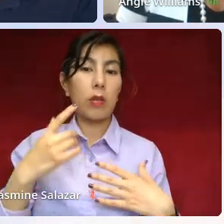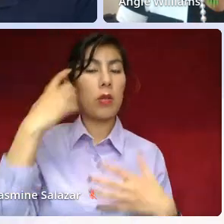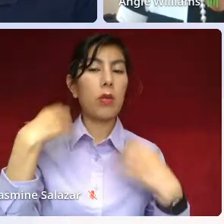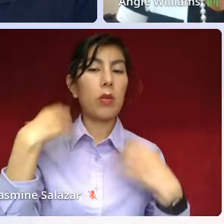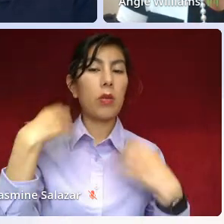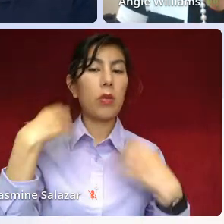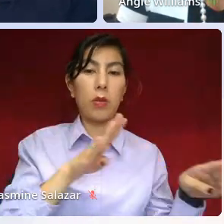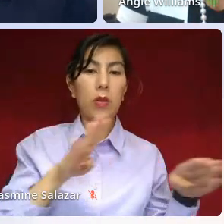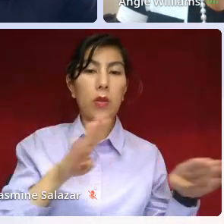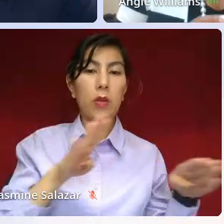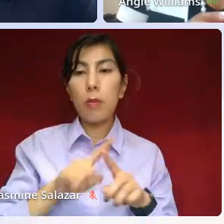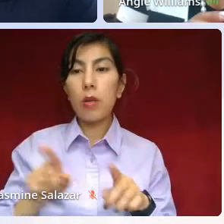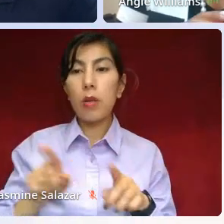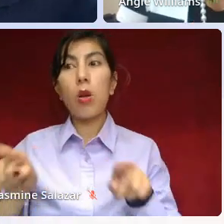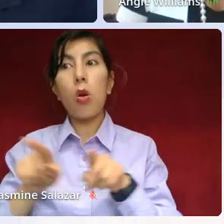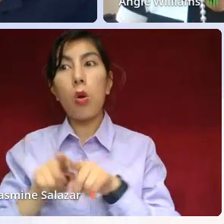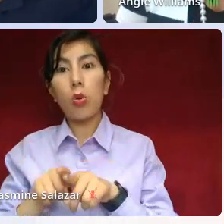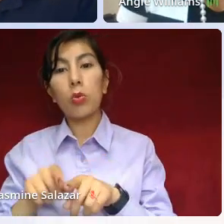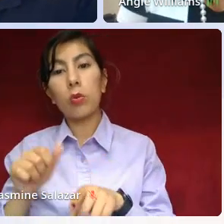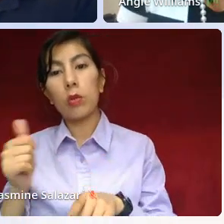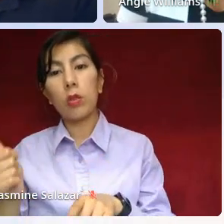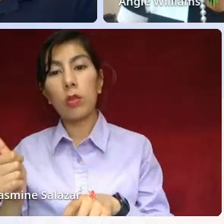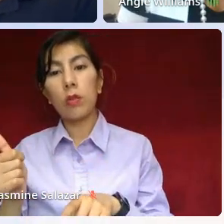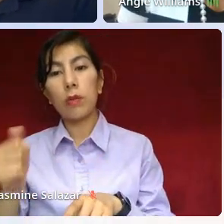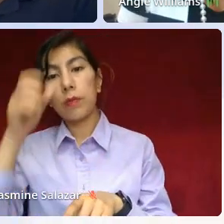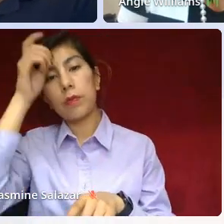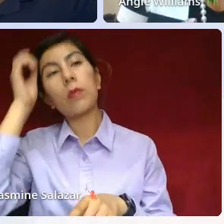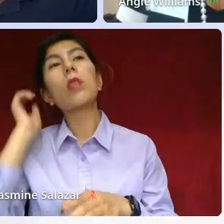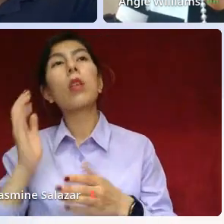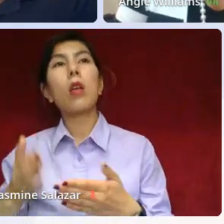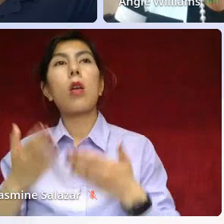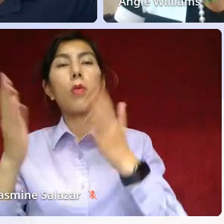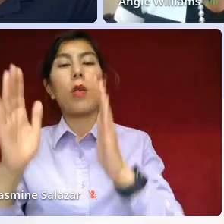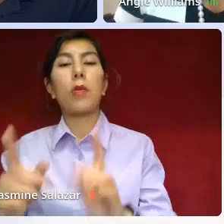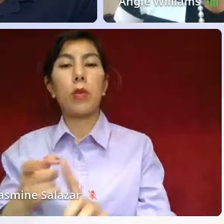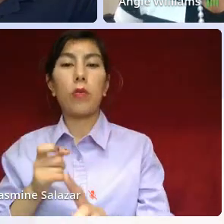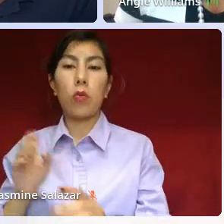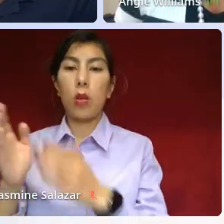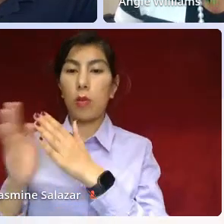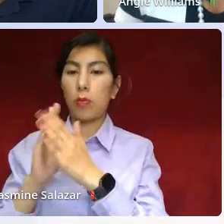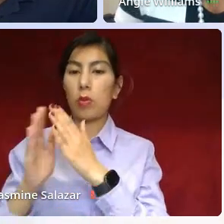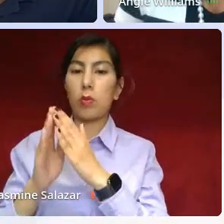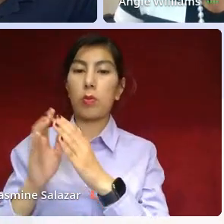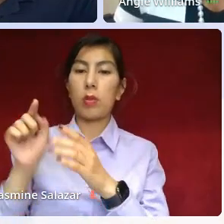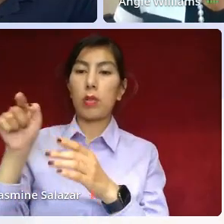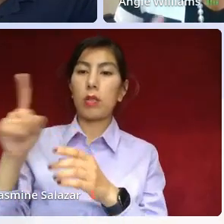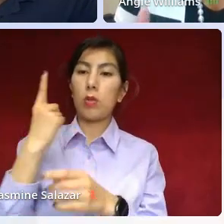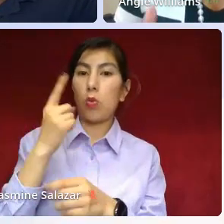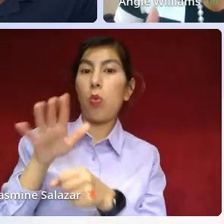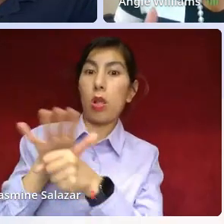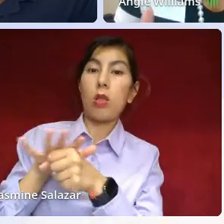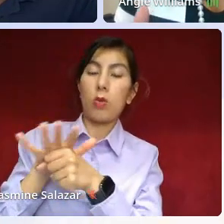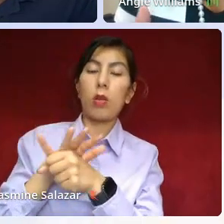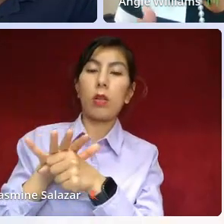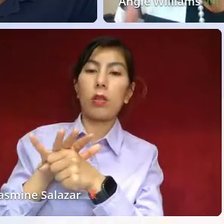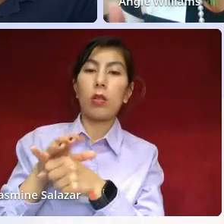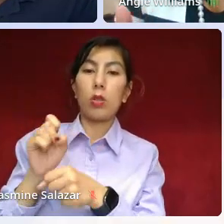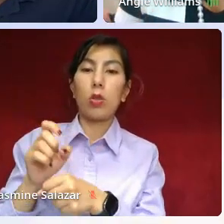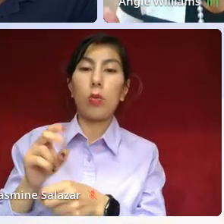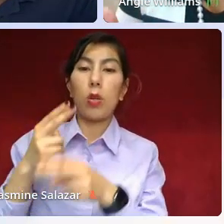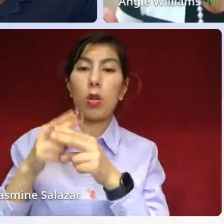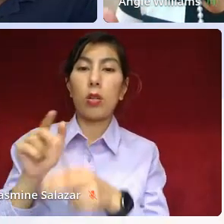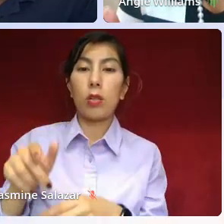are other providers from the community in this one location. So we call this our